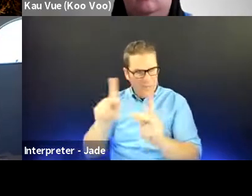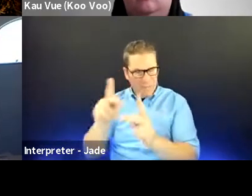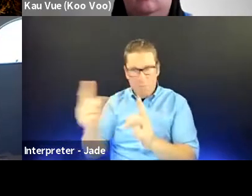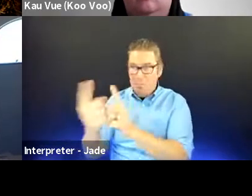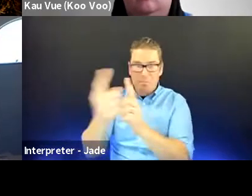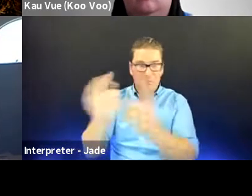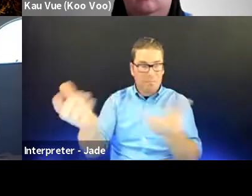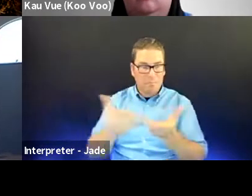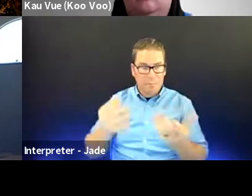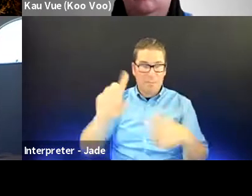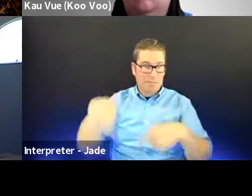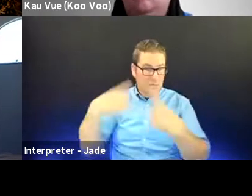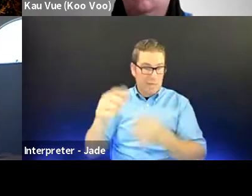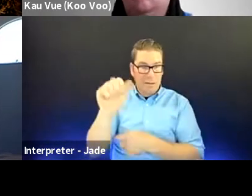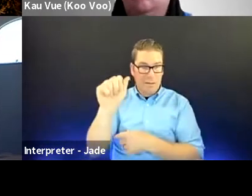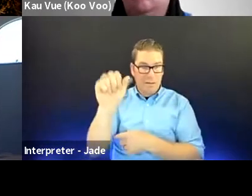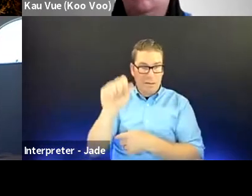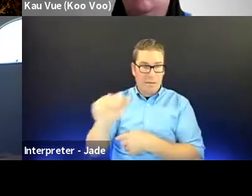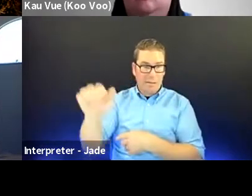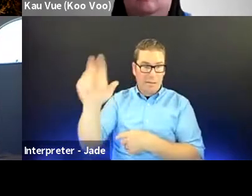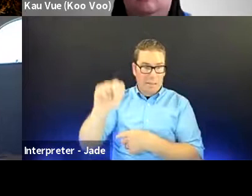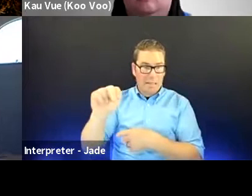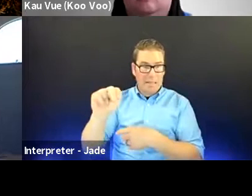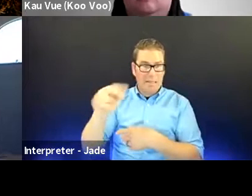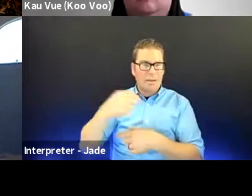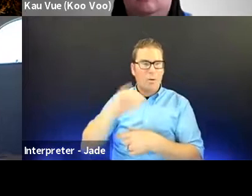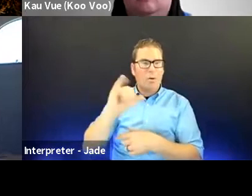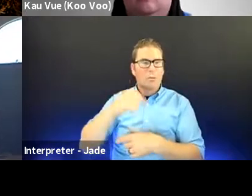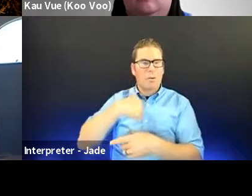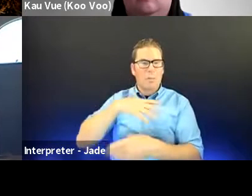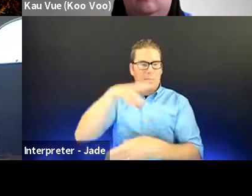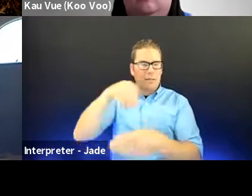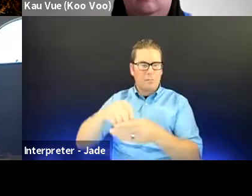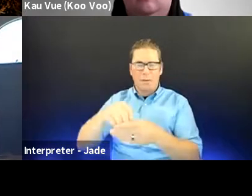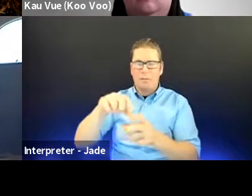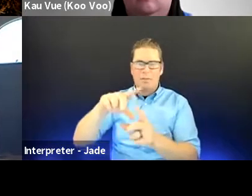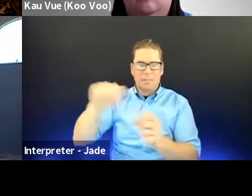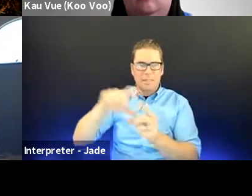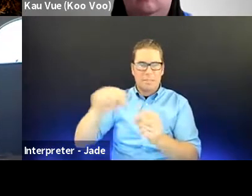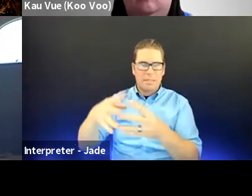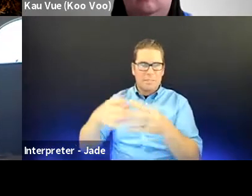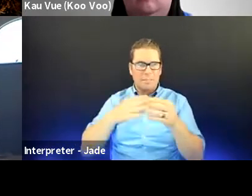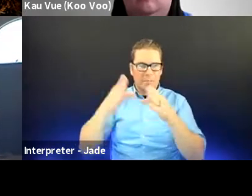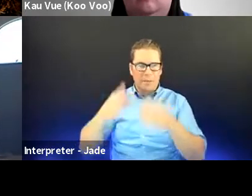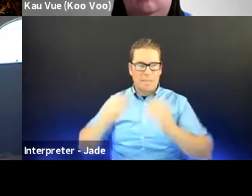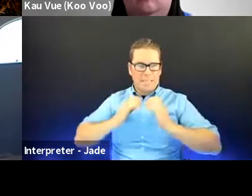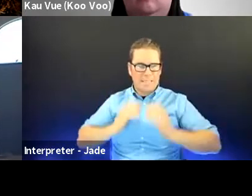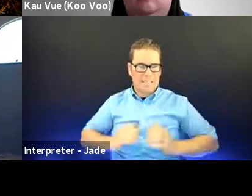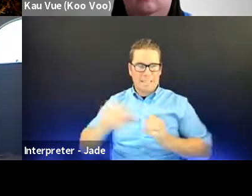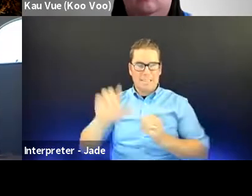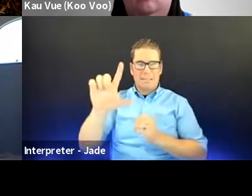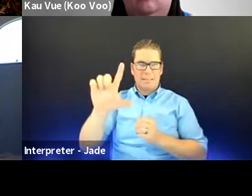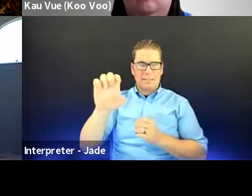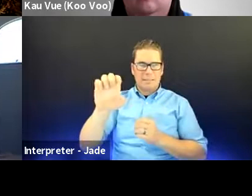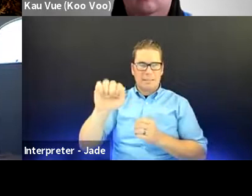And locally, I belong to the Japanese American Citizens League, which is a civil rights organization. And we have been working